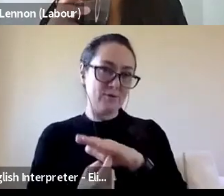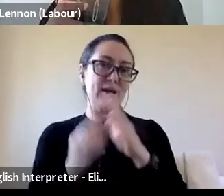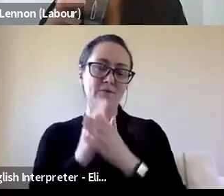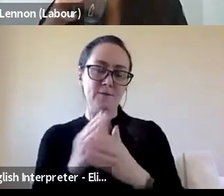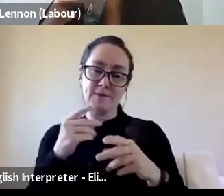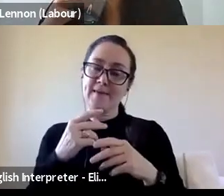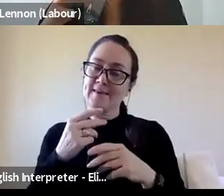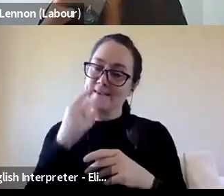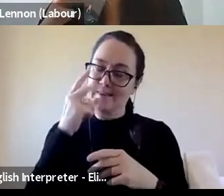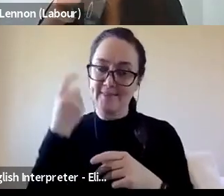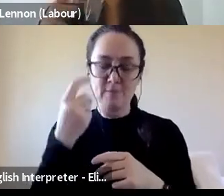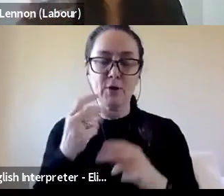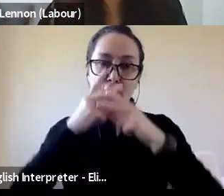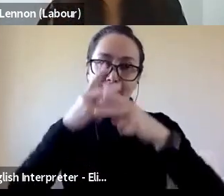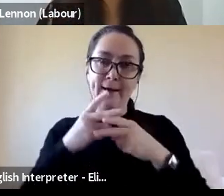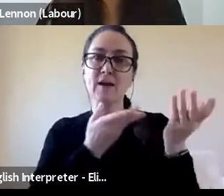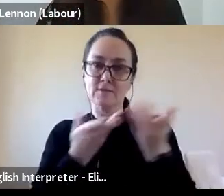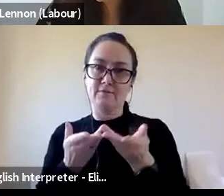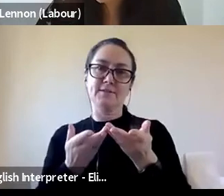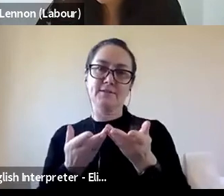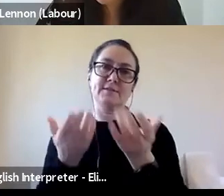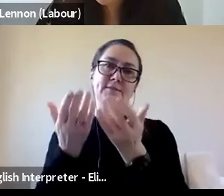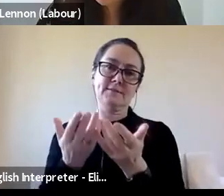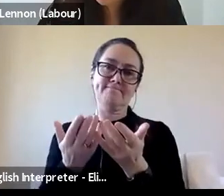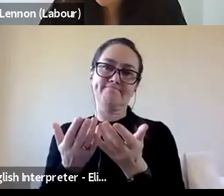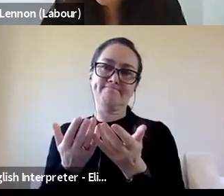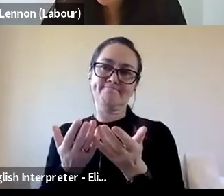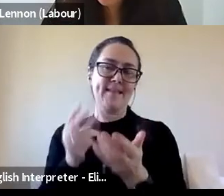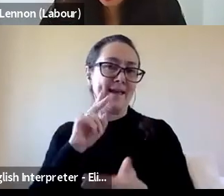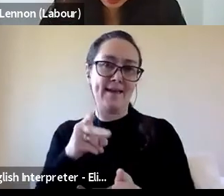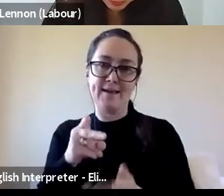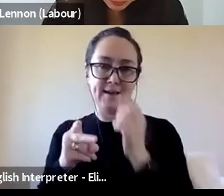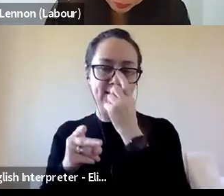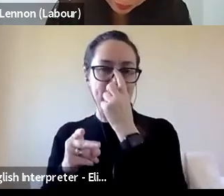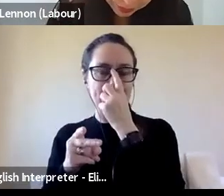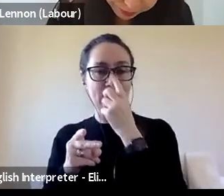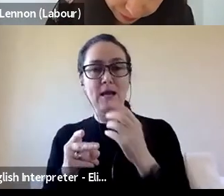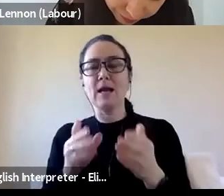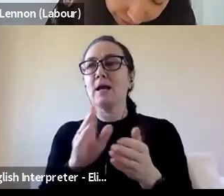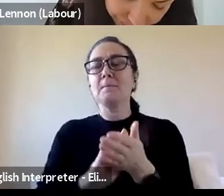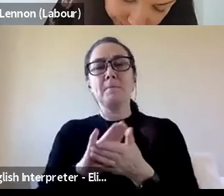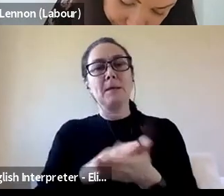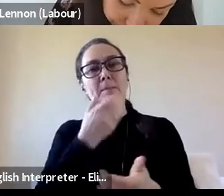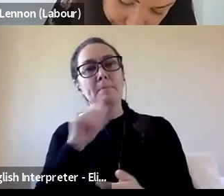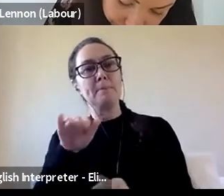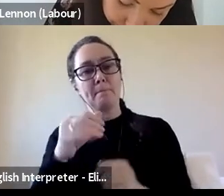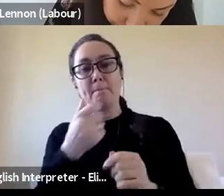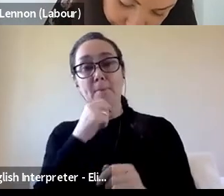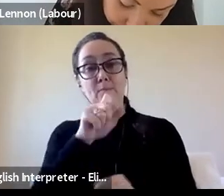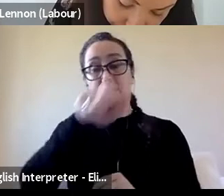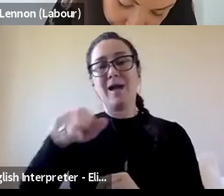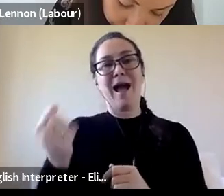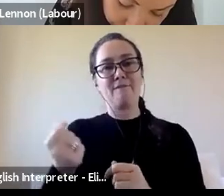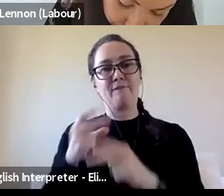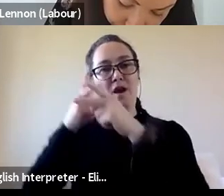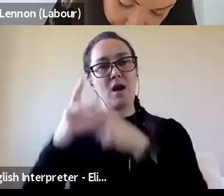something, and getting people back to the level of care provision they had before the pandemic,